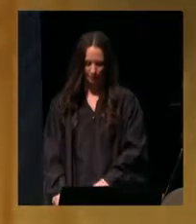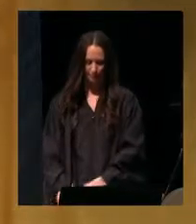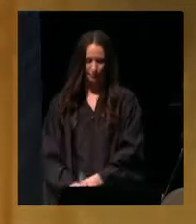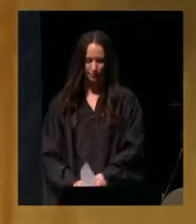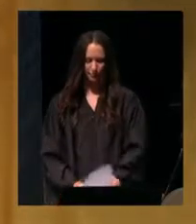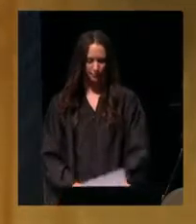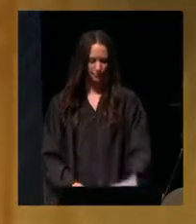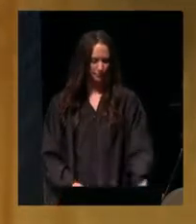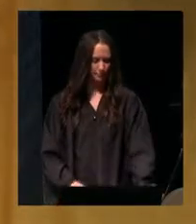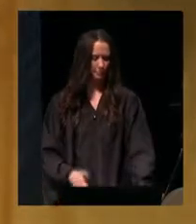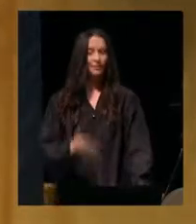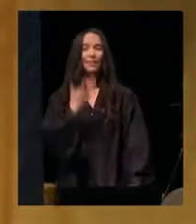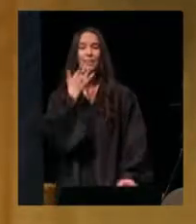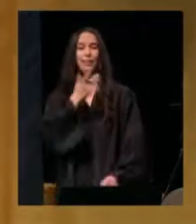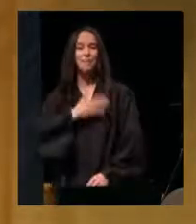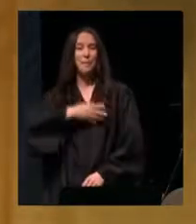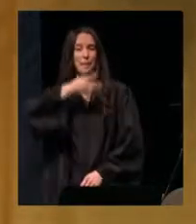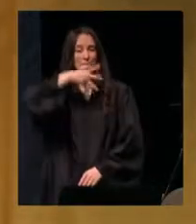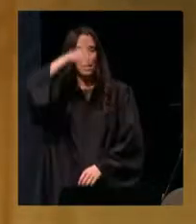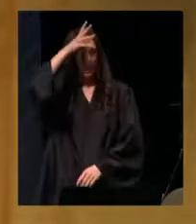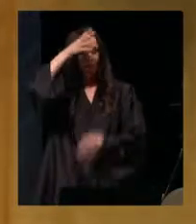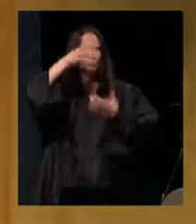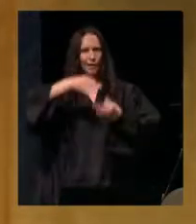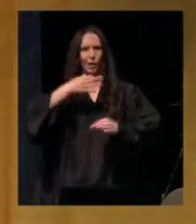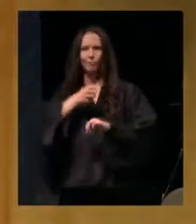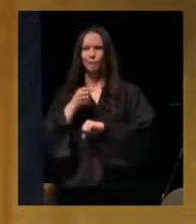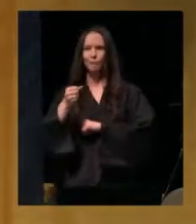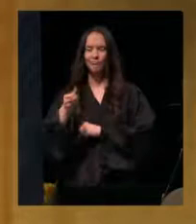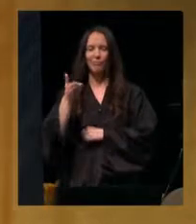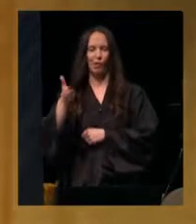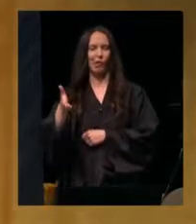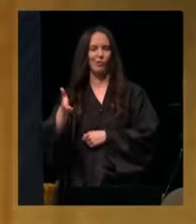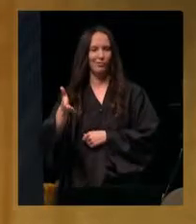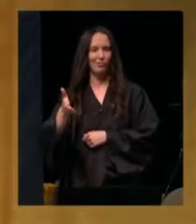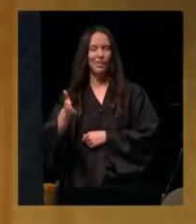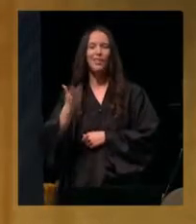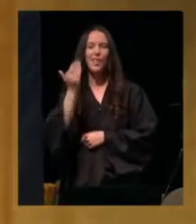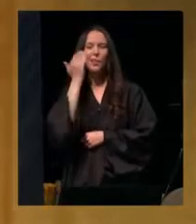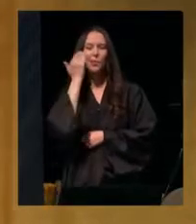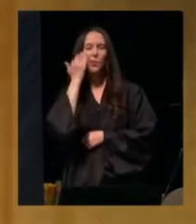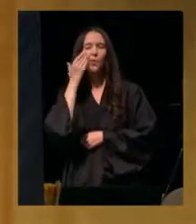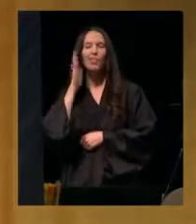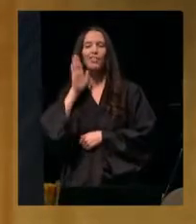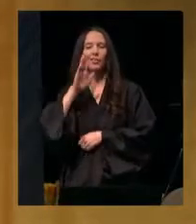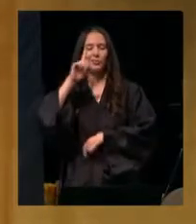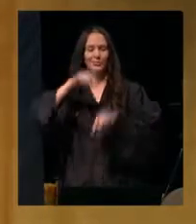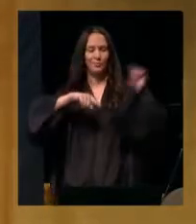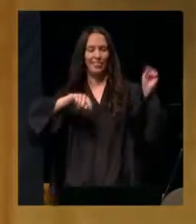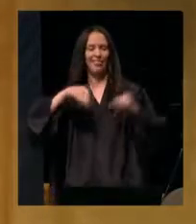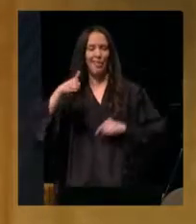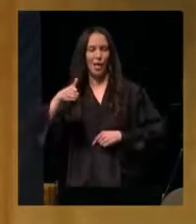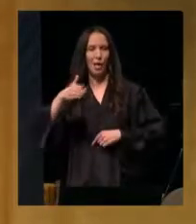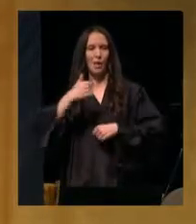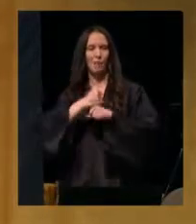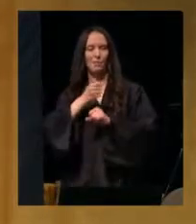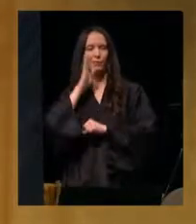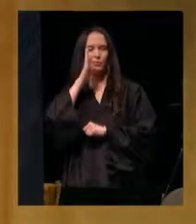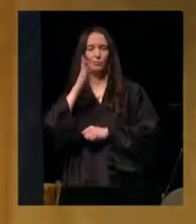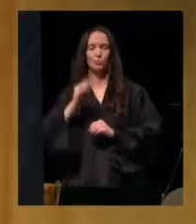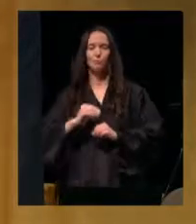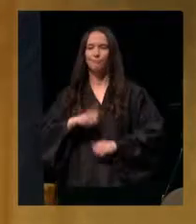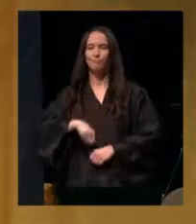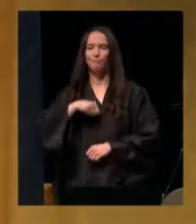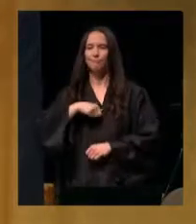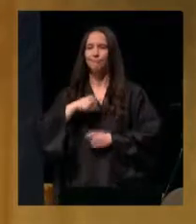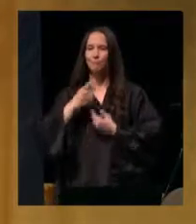South, realizing that because of South's diversity, I would grow as a person and it benefit my future. Our diversity will